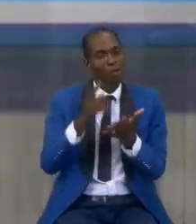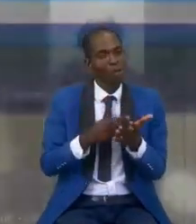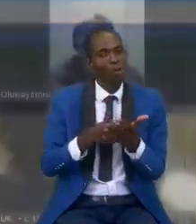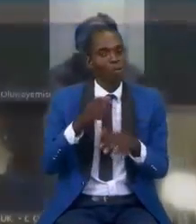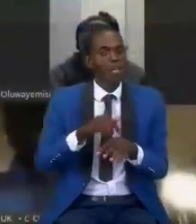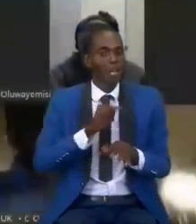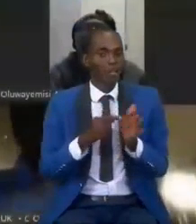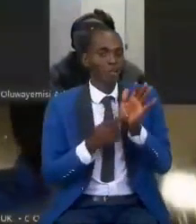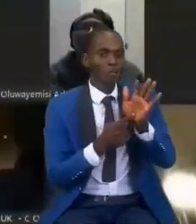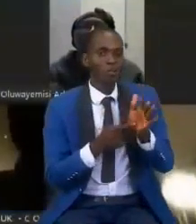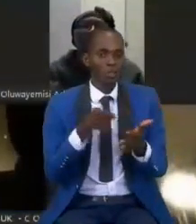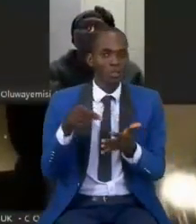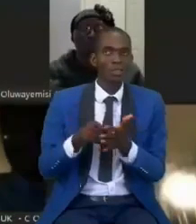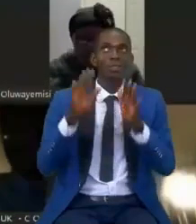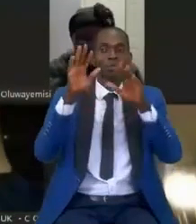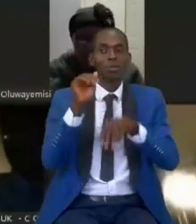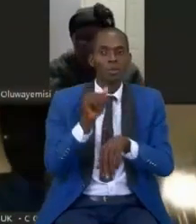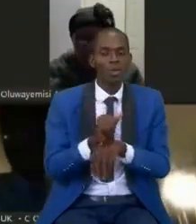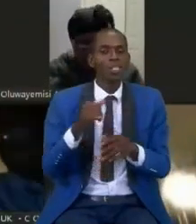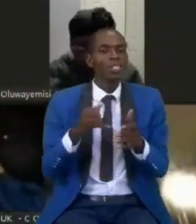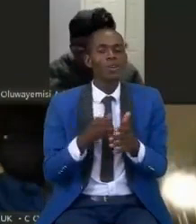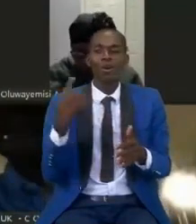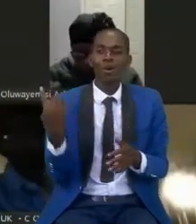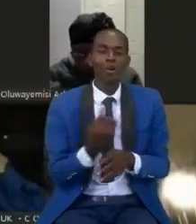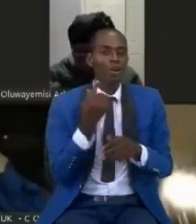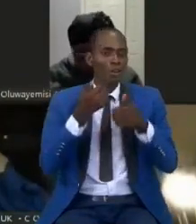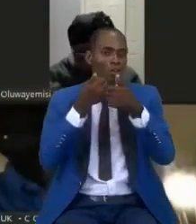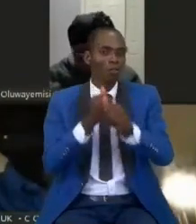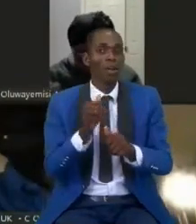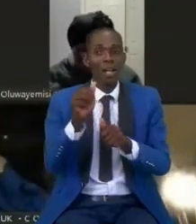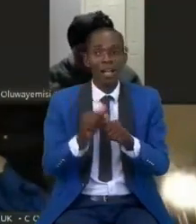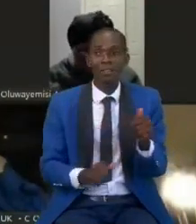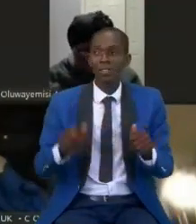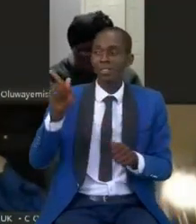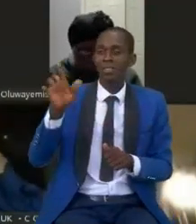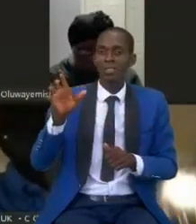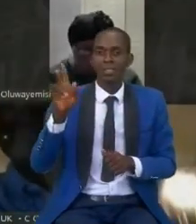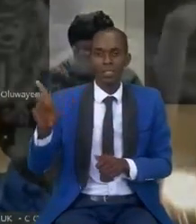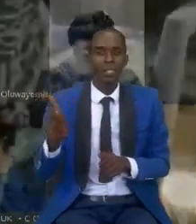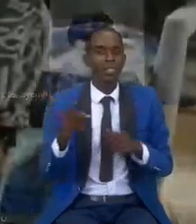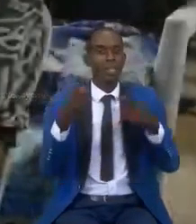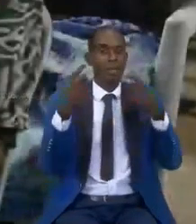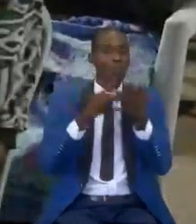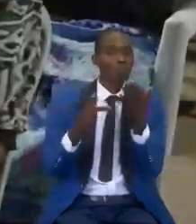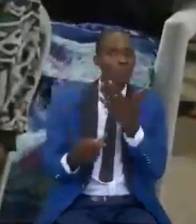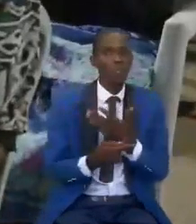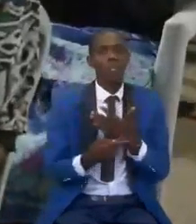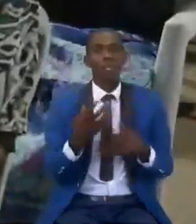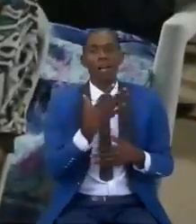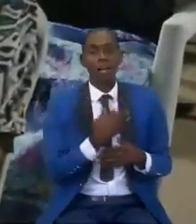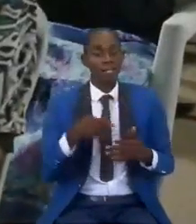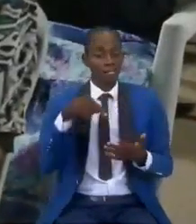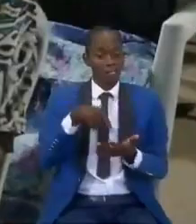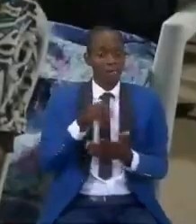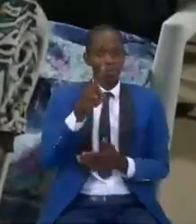every GCK event. And this one today, miracles will follow. And I'm looking,